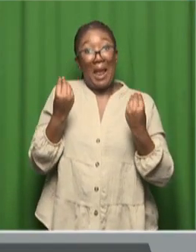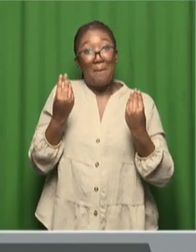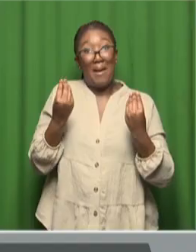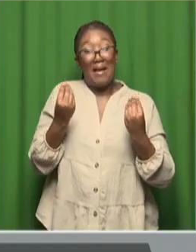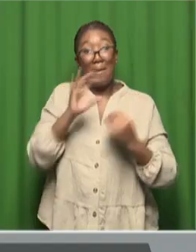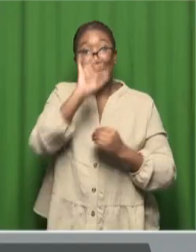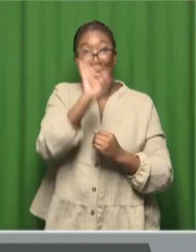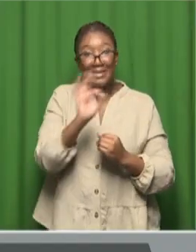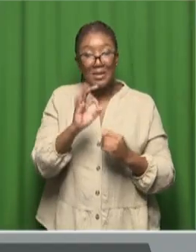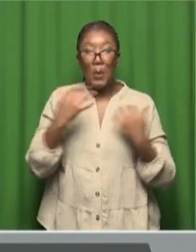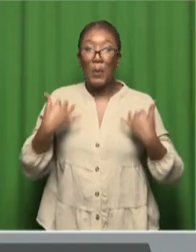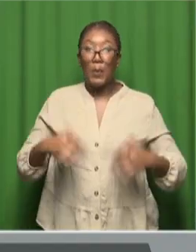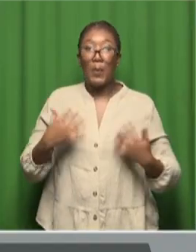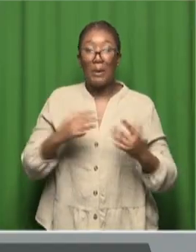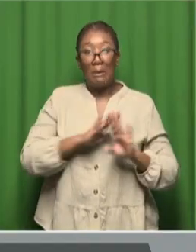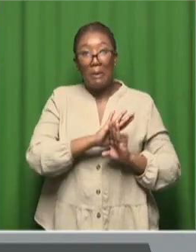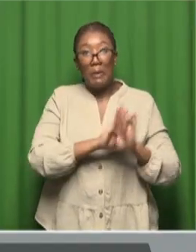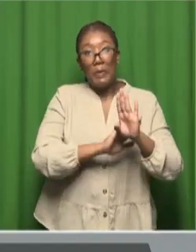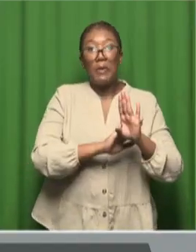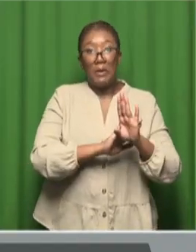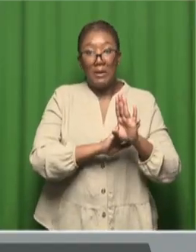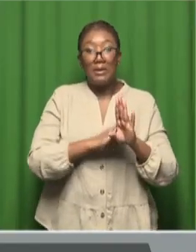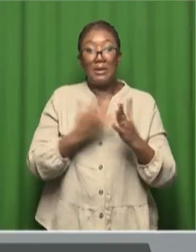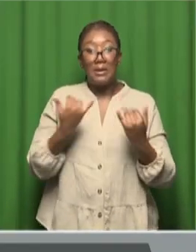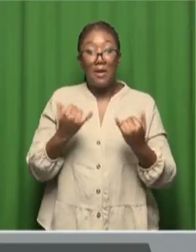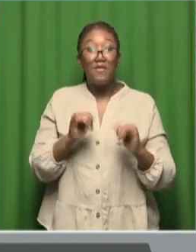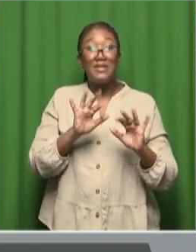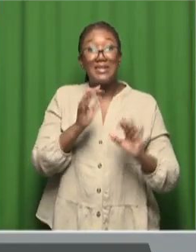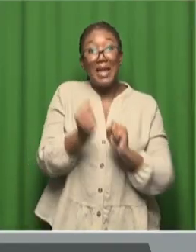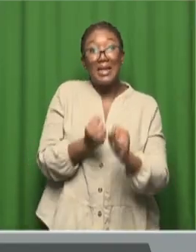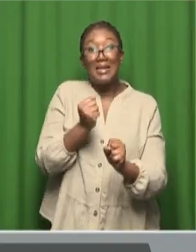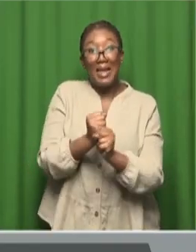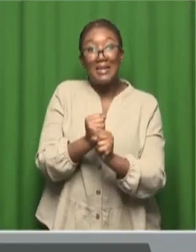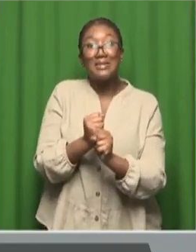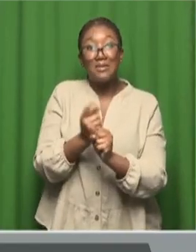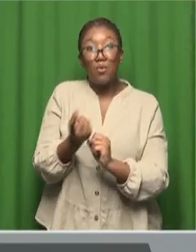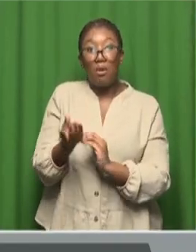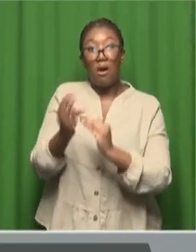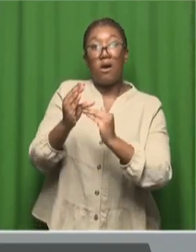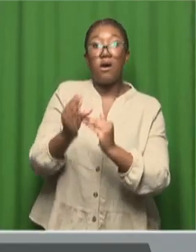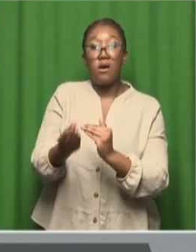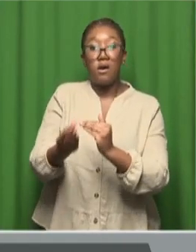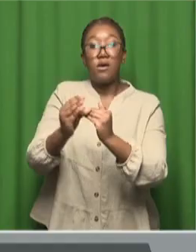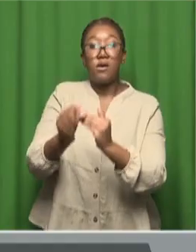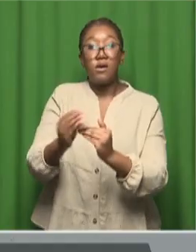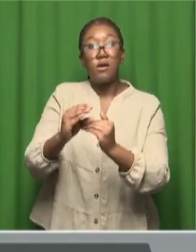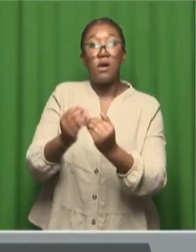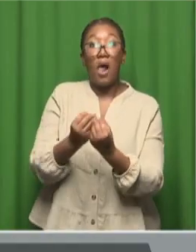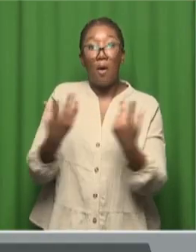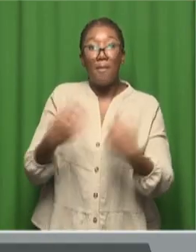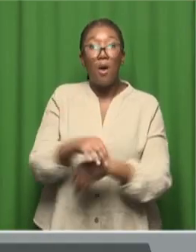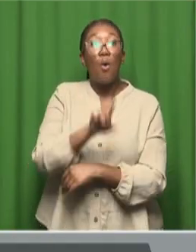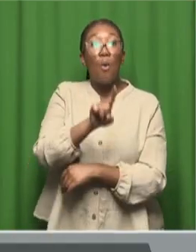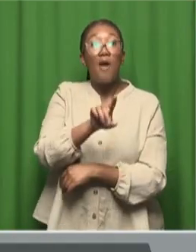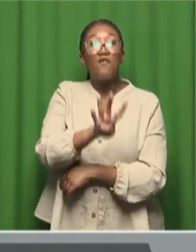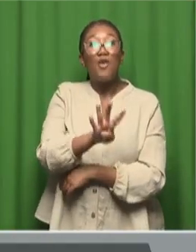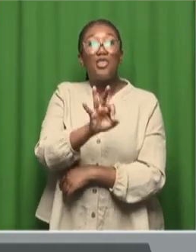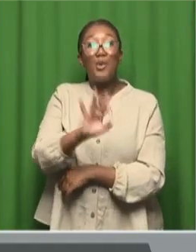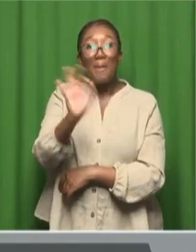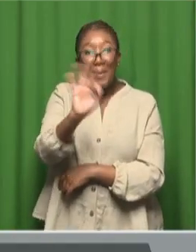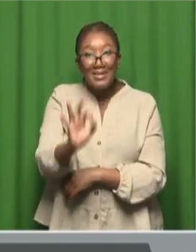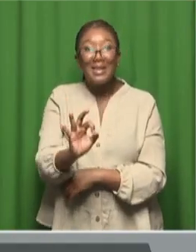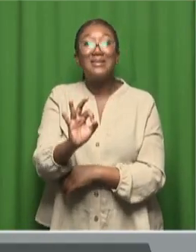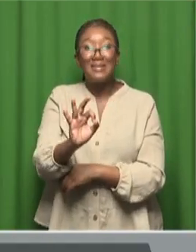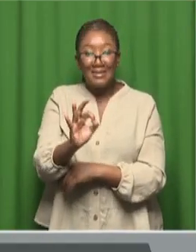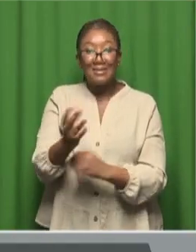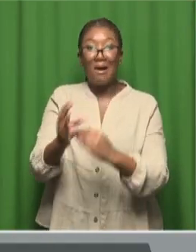exceedingly high, and we've postulated in the next 10 to 20 years, the numbers are going to increase by a whopping 143% by the